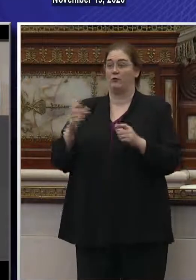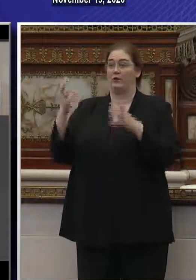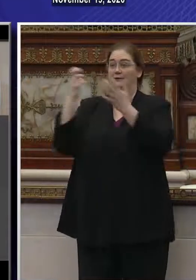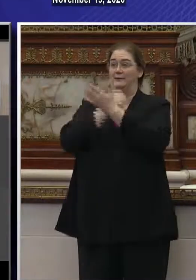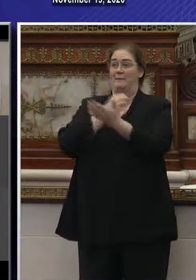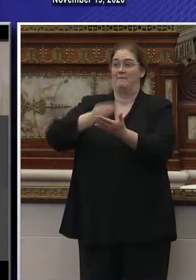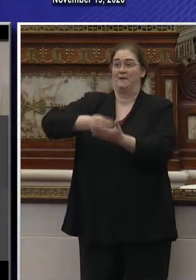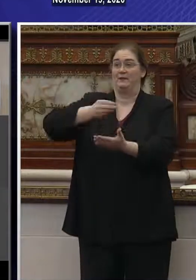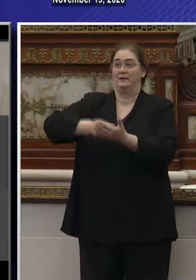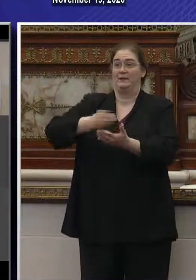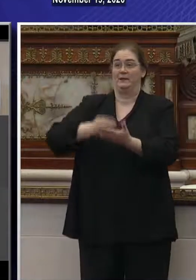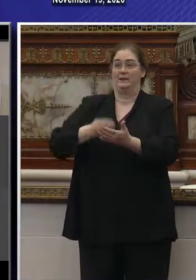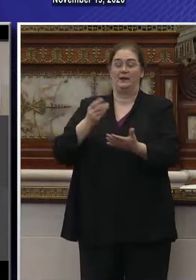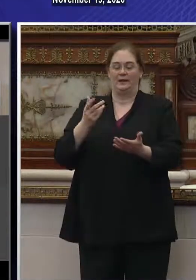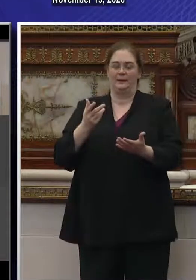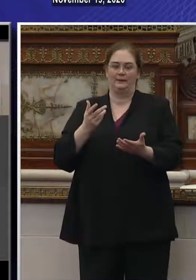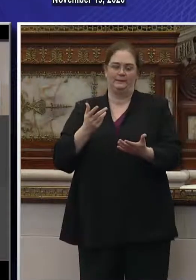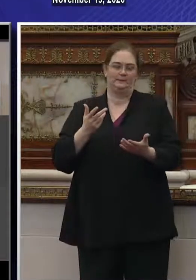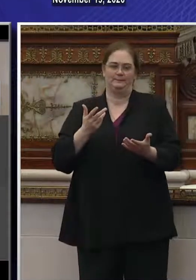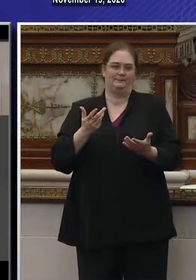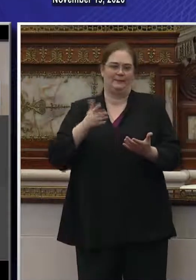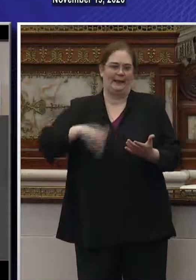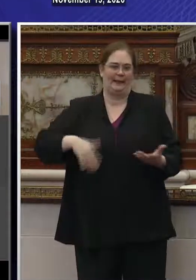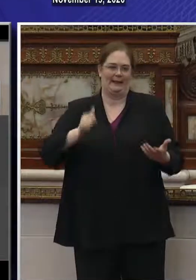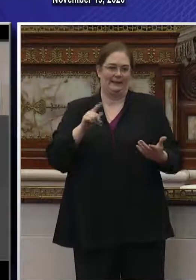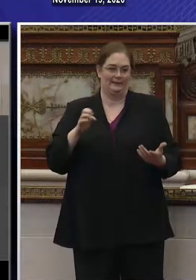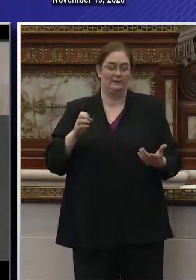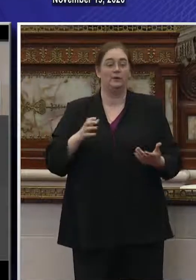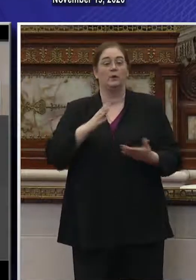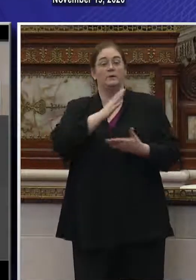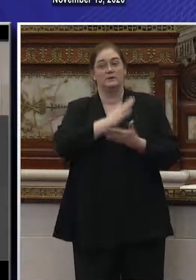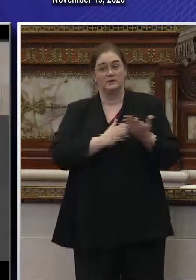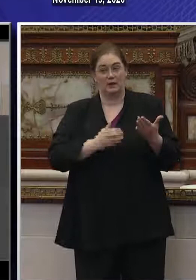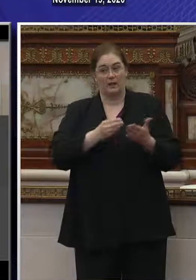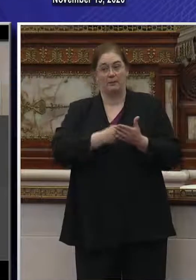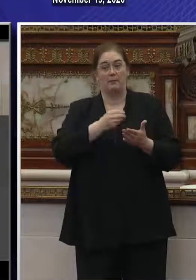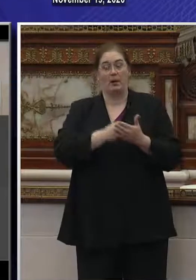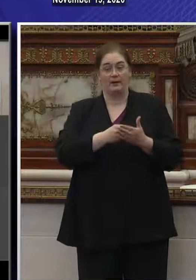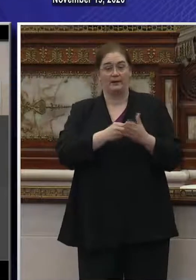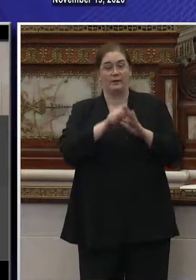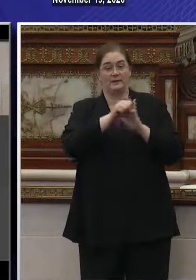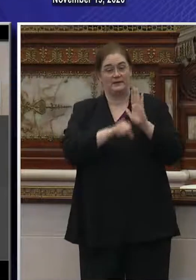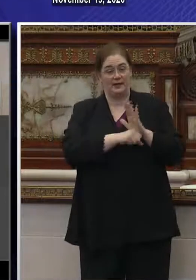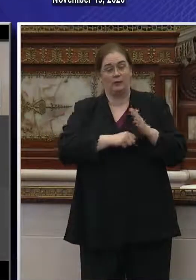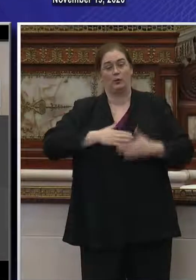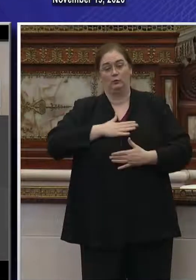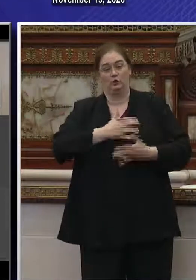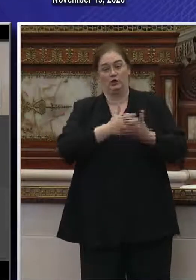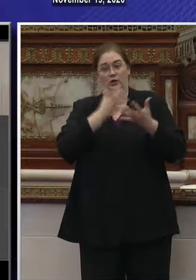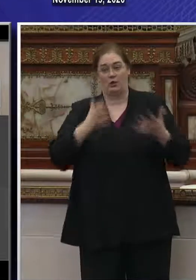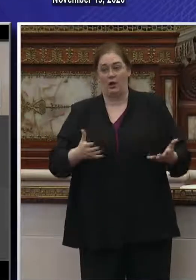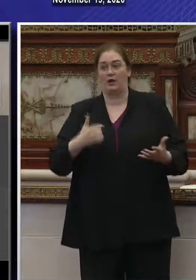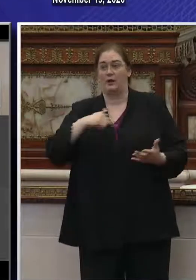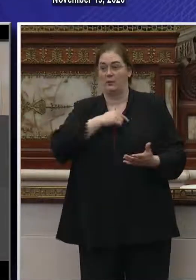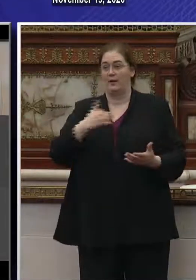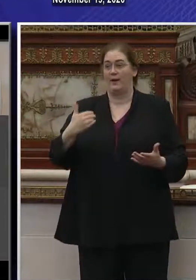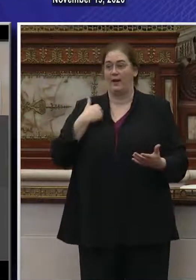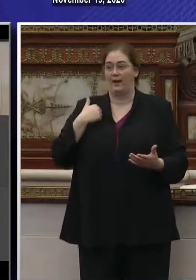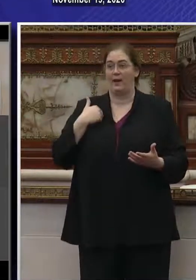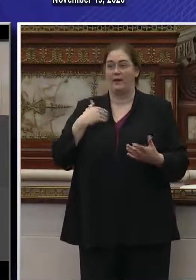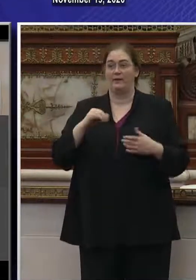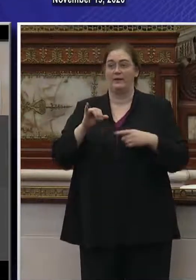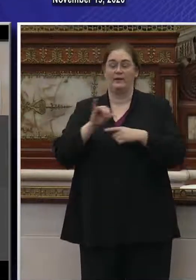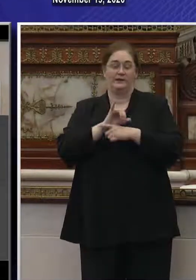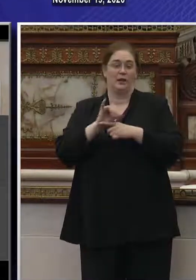was a disappointment. We do have some money from the state, from DCED, that we appreciate very greatly, and we have